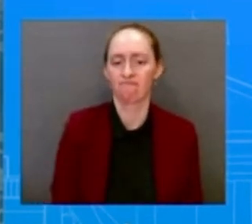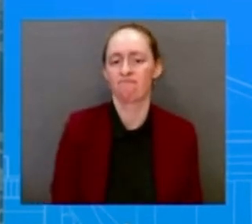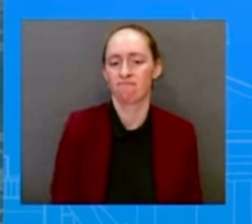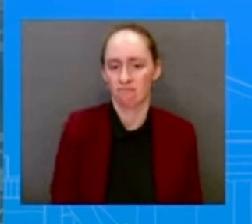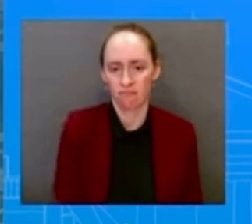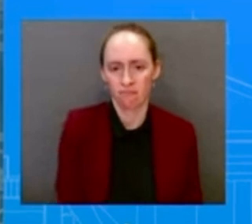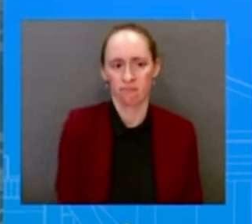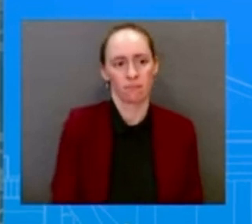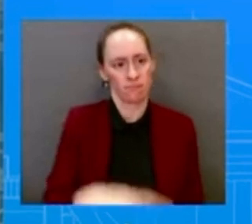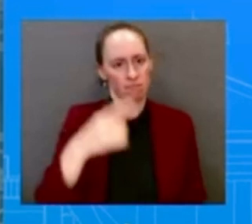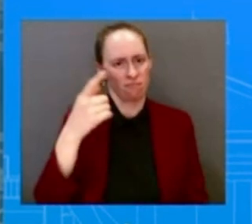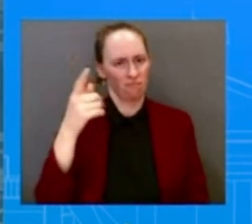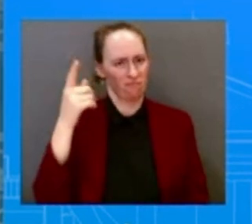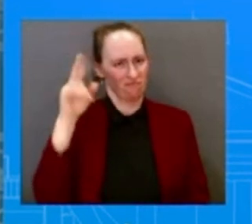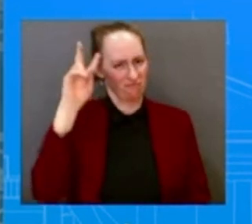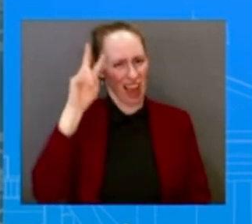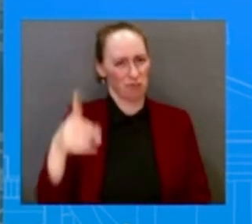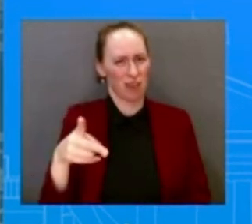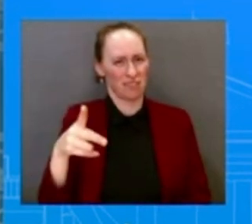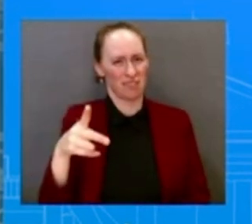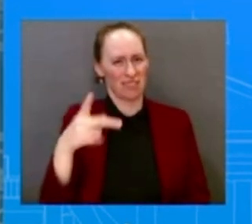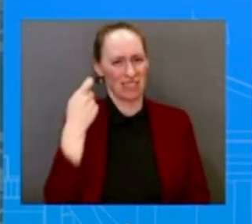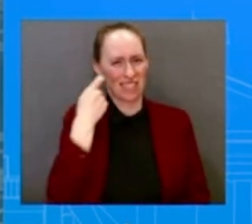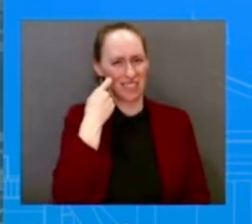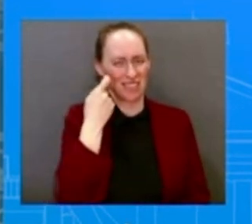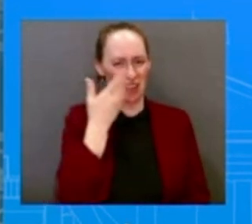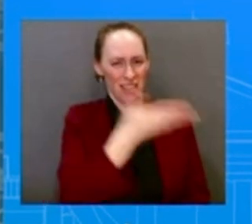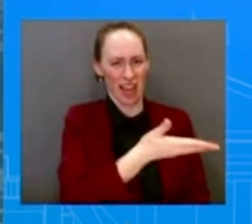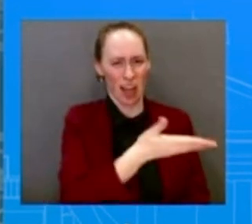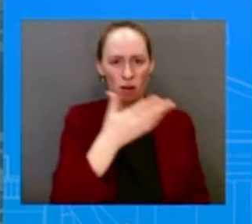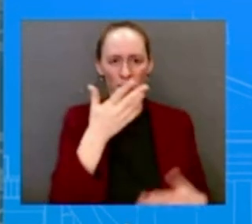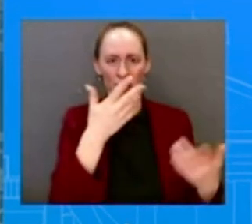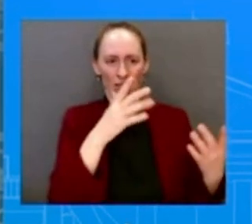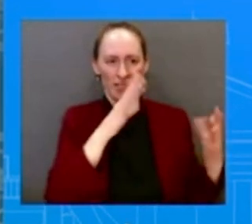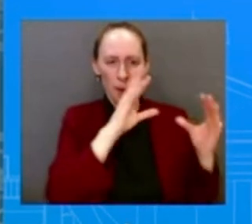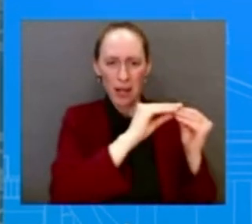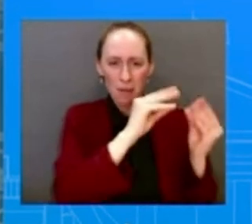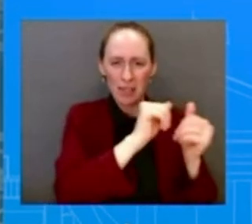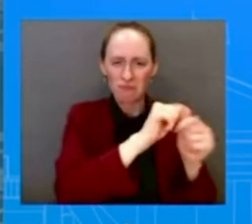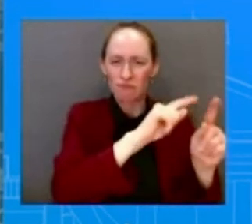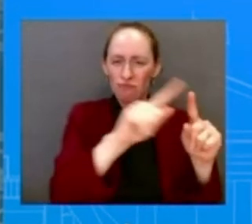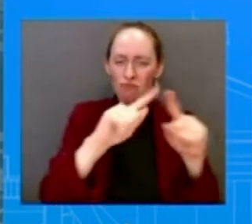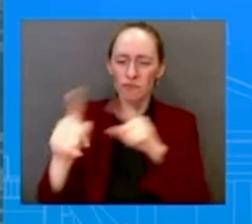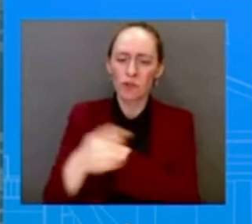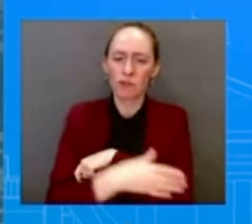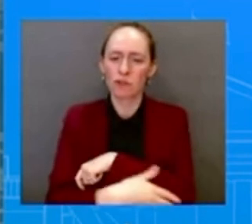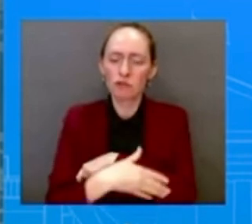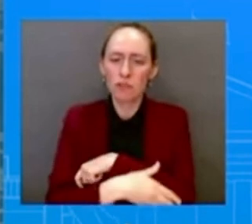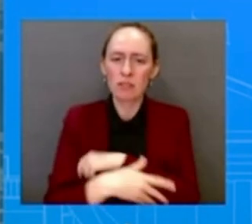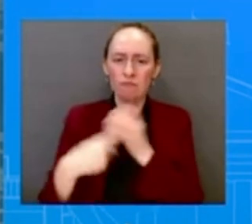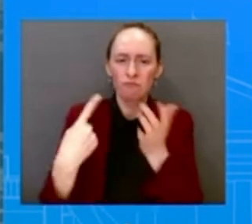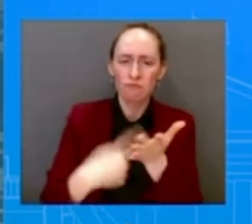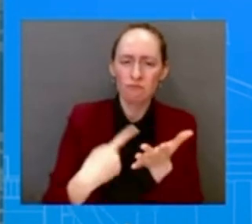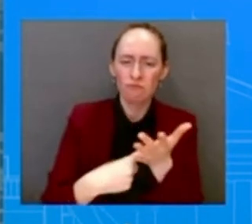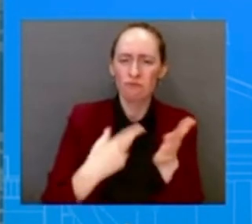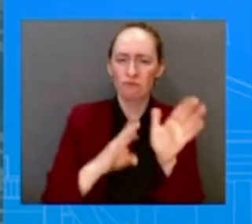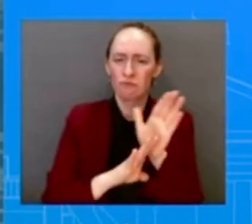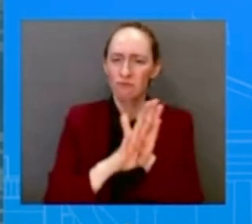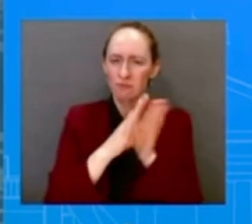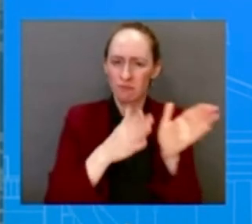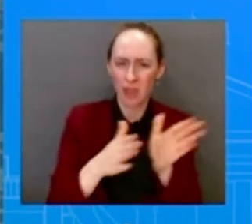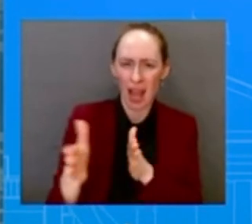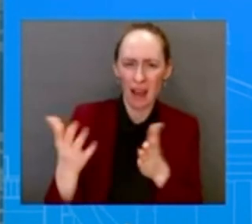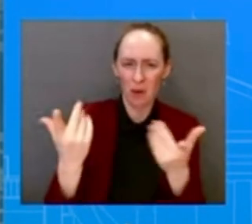of some of our neighbors about this call to action to try to get at the root causes. And certainly we look and would